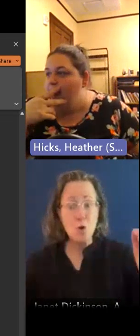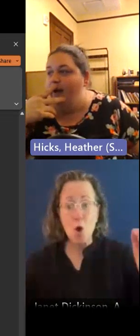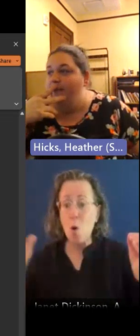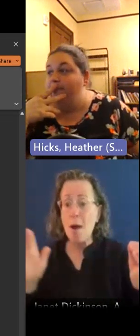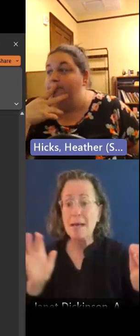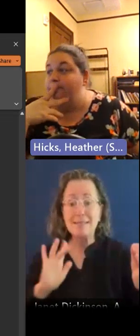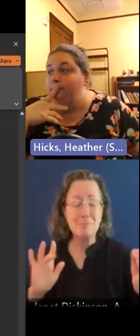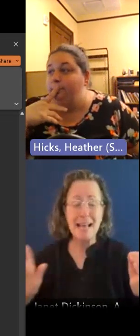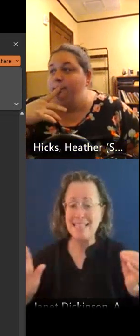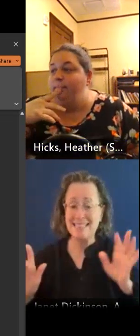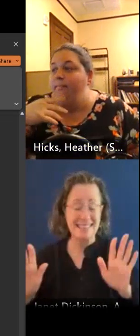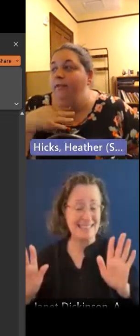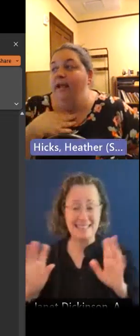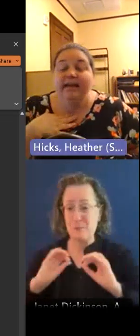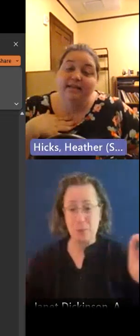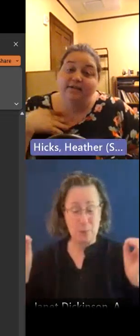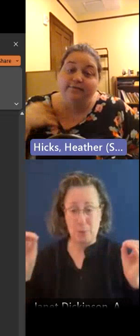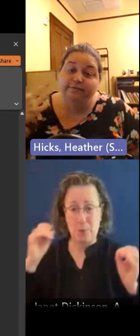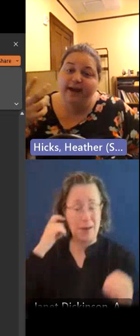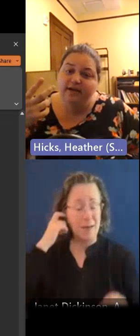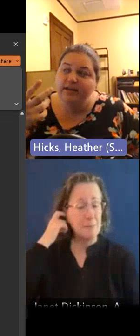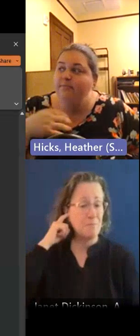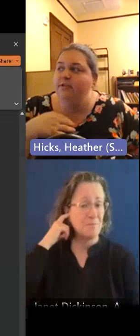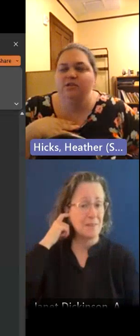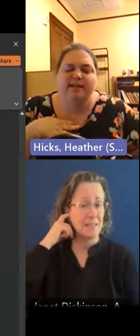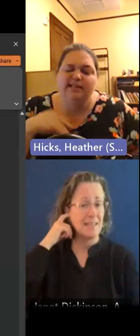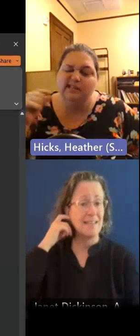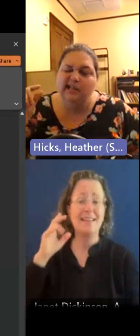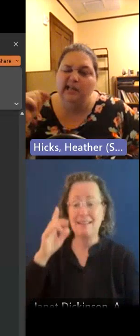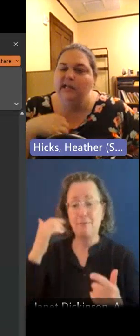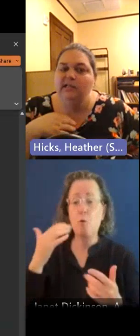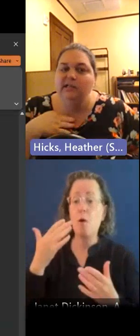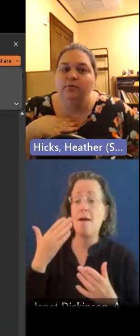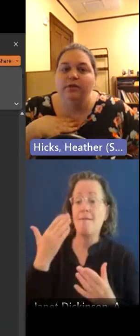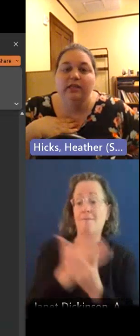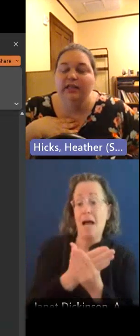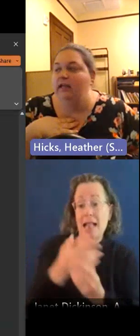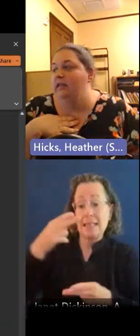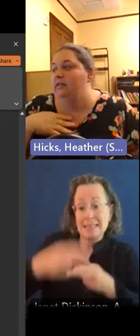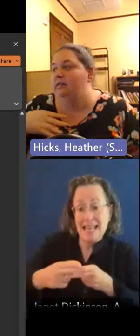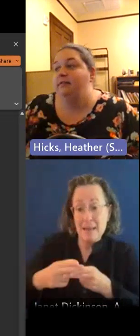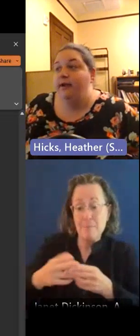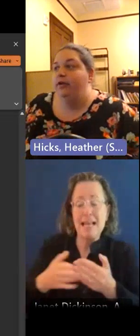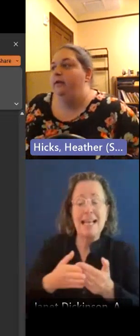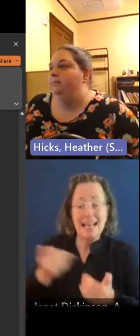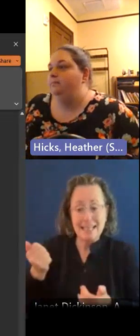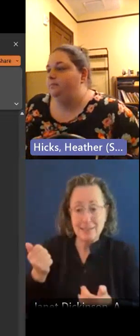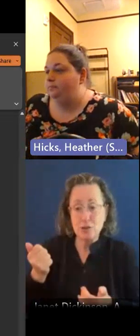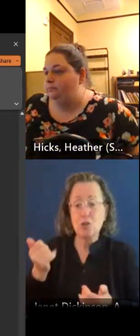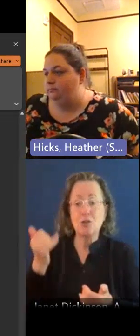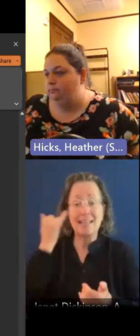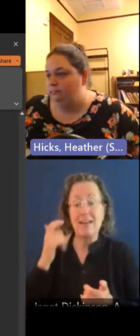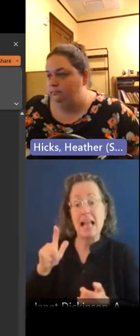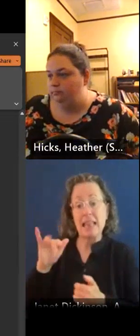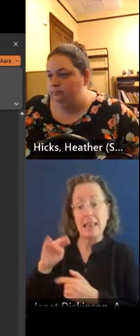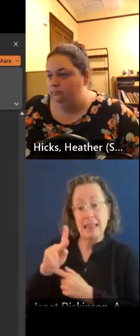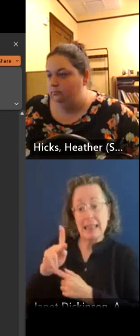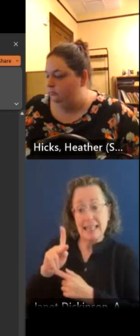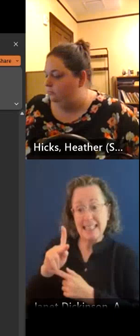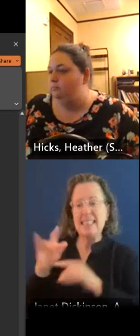is. And again, that's for file names. It just makes it slightly easier when the link is the file name.